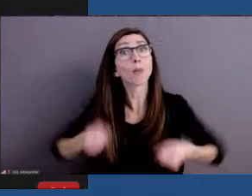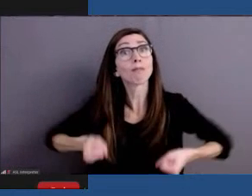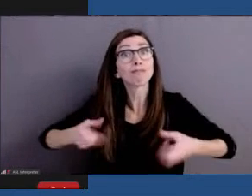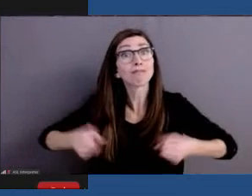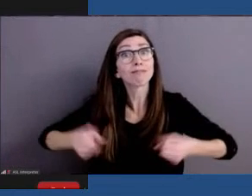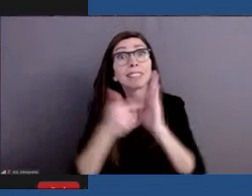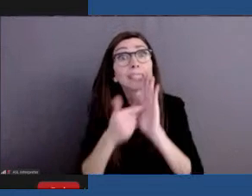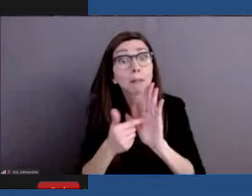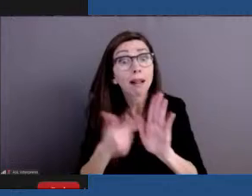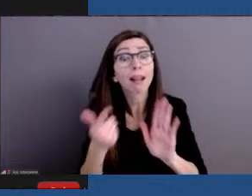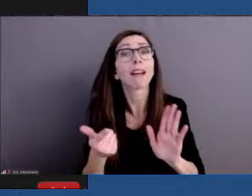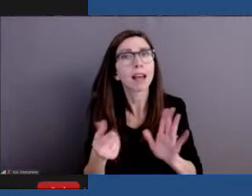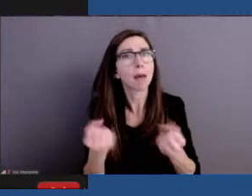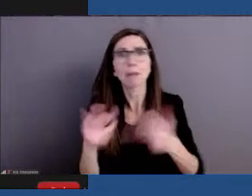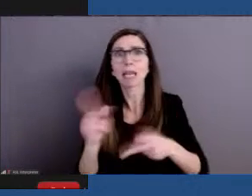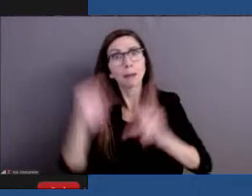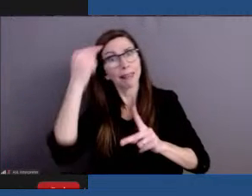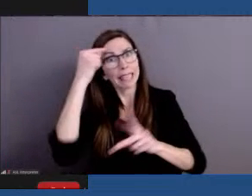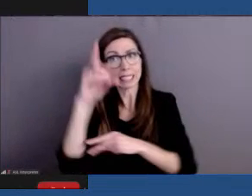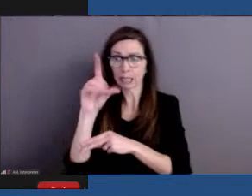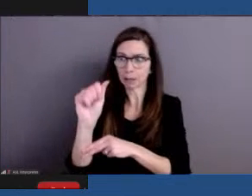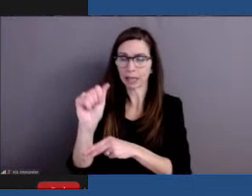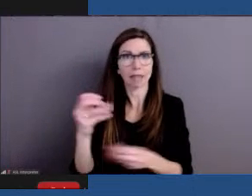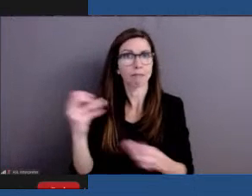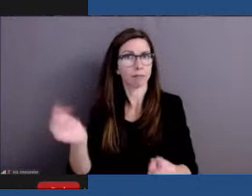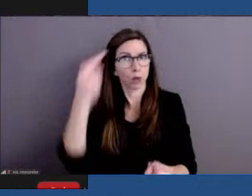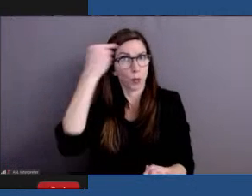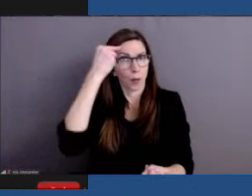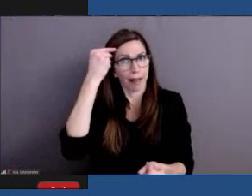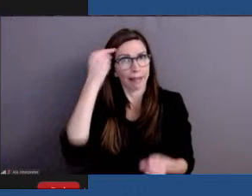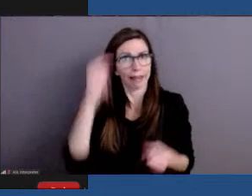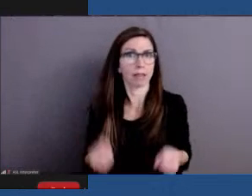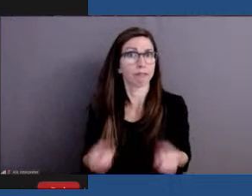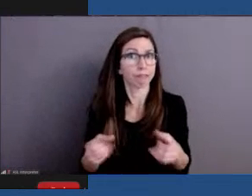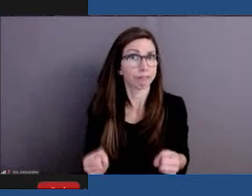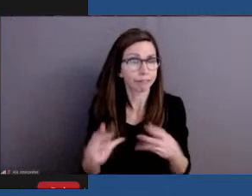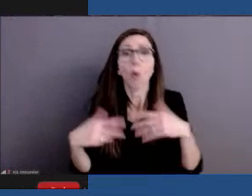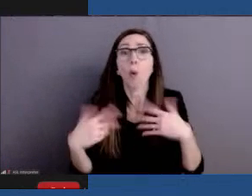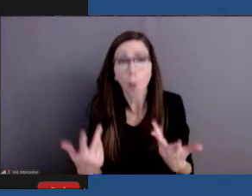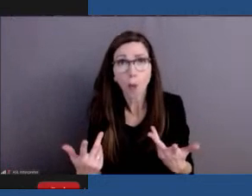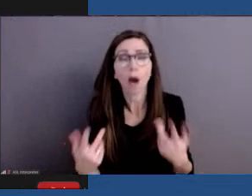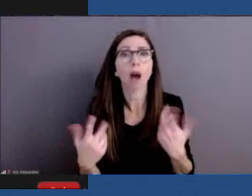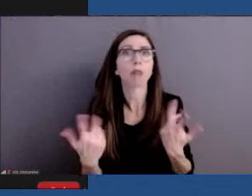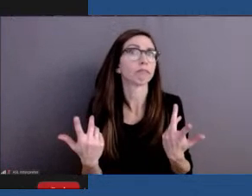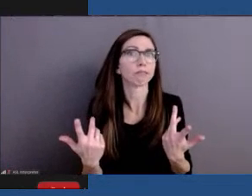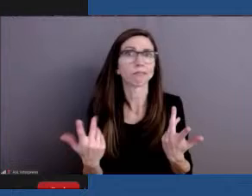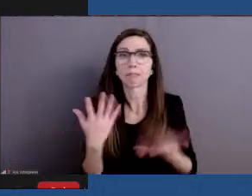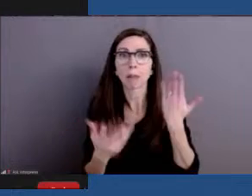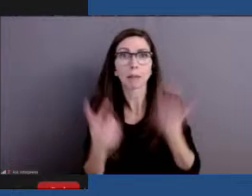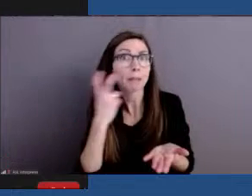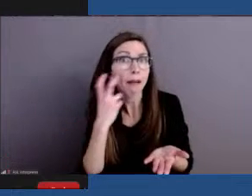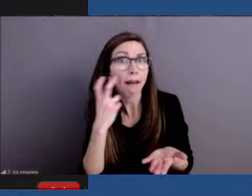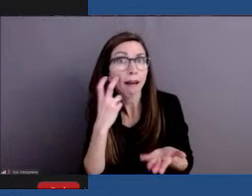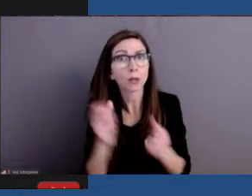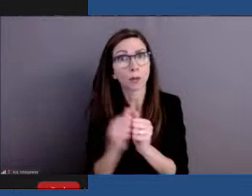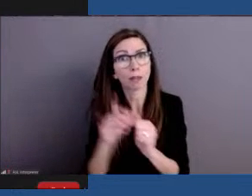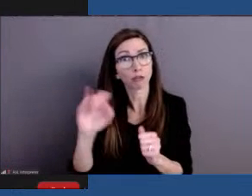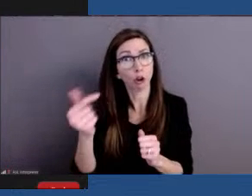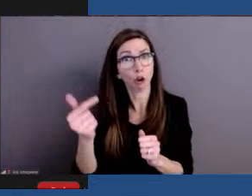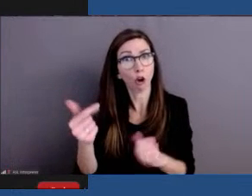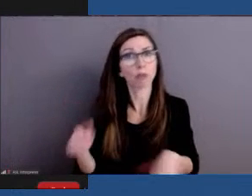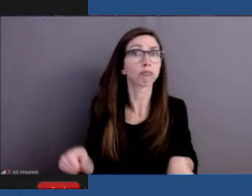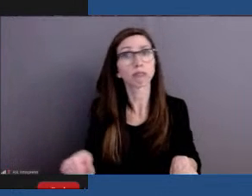right away. They think wheelchair user, or they think of somebody with vision loss who's using a guide dog. But much less